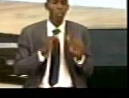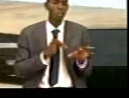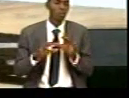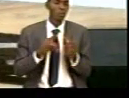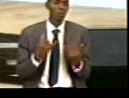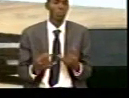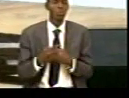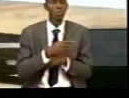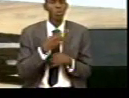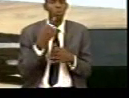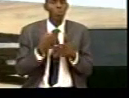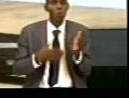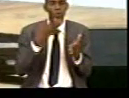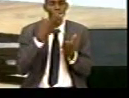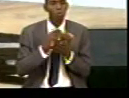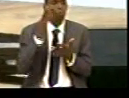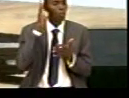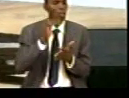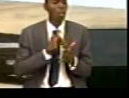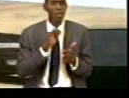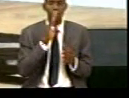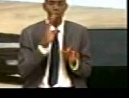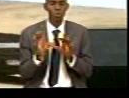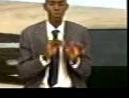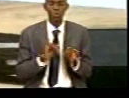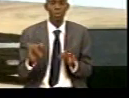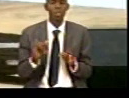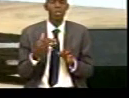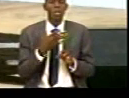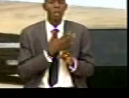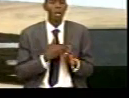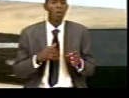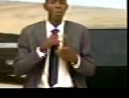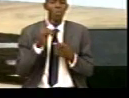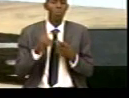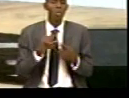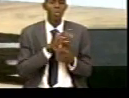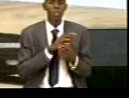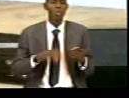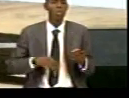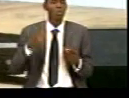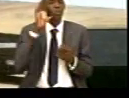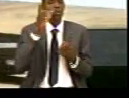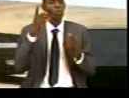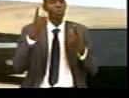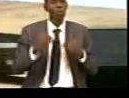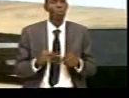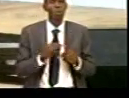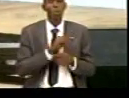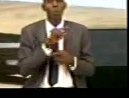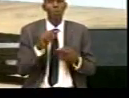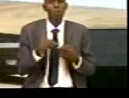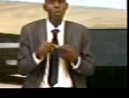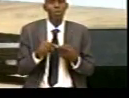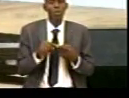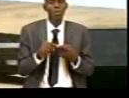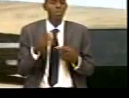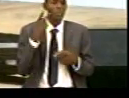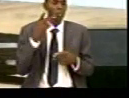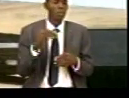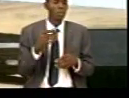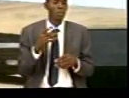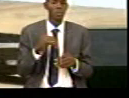when Christ shall come? And what do I want him to see in my hand? Where do I want him to meet